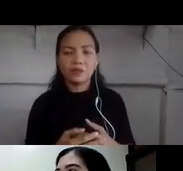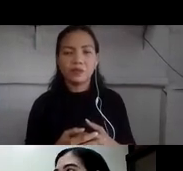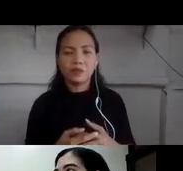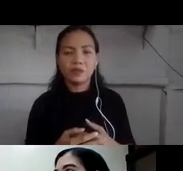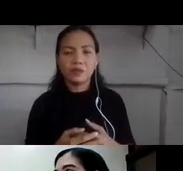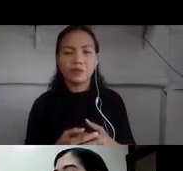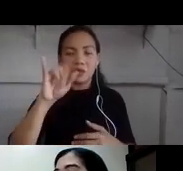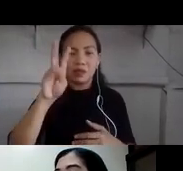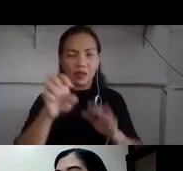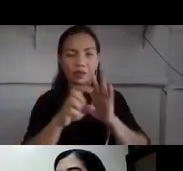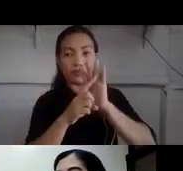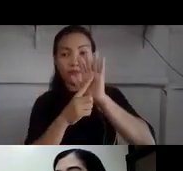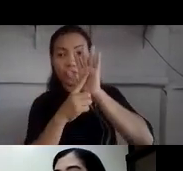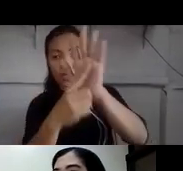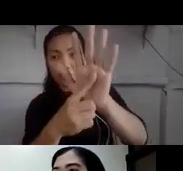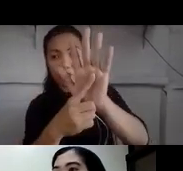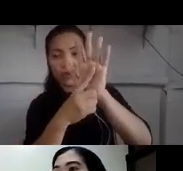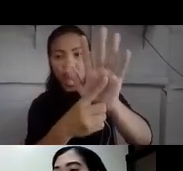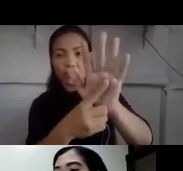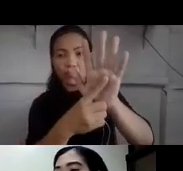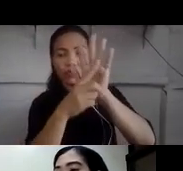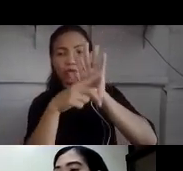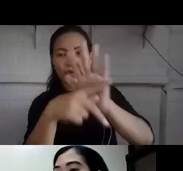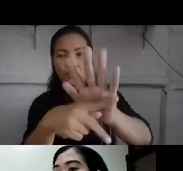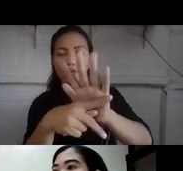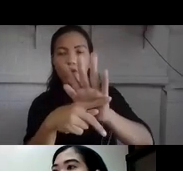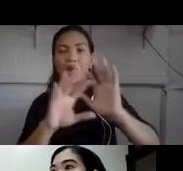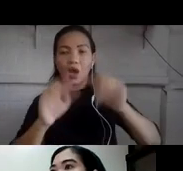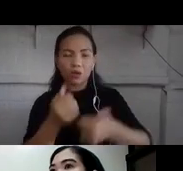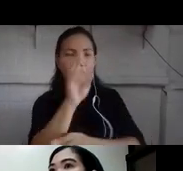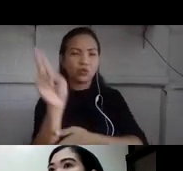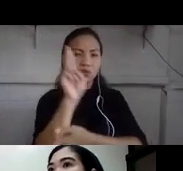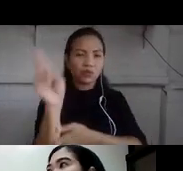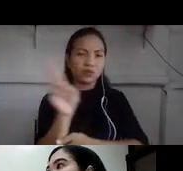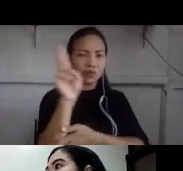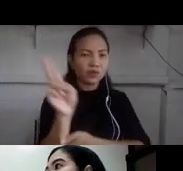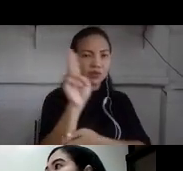para makita niyo po how we can use these features. Okay?